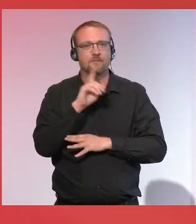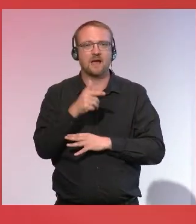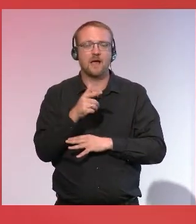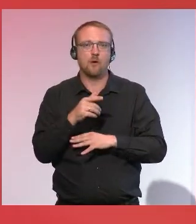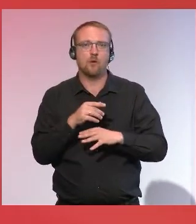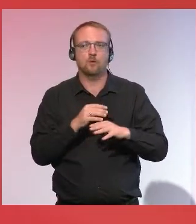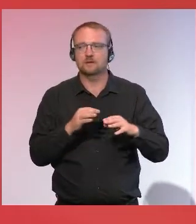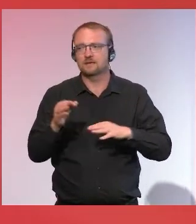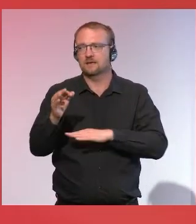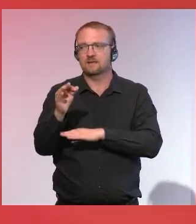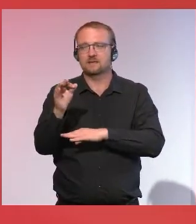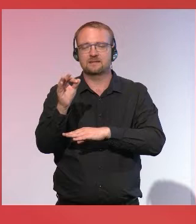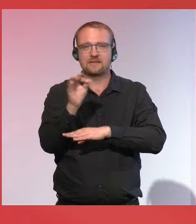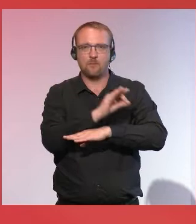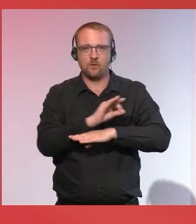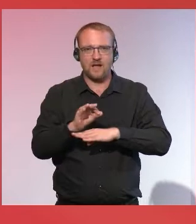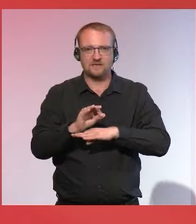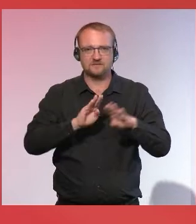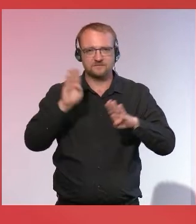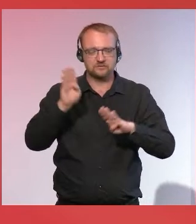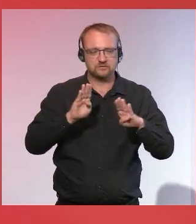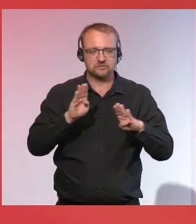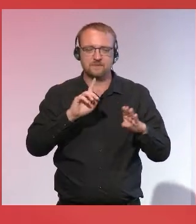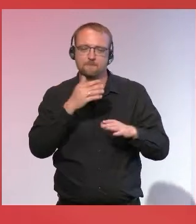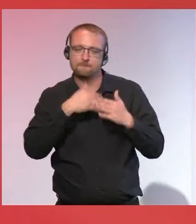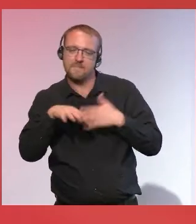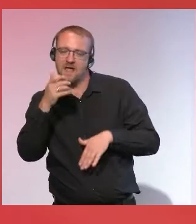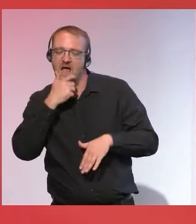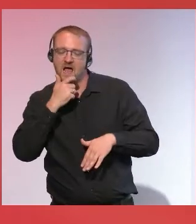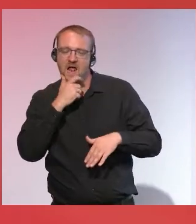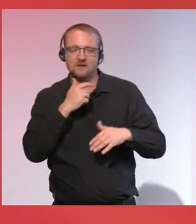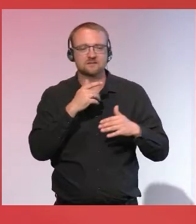can be more vulnerable. But also socioeconomic factors,